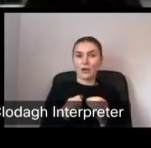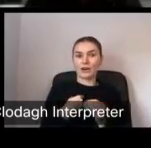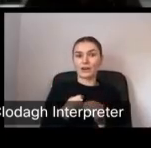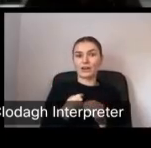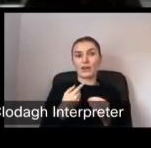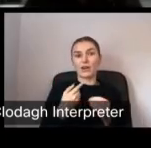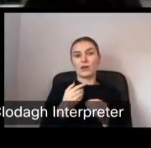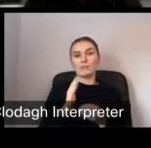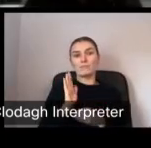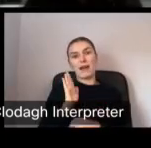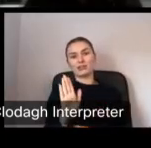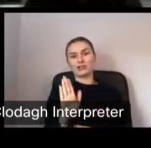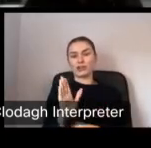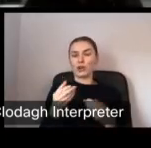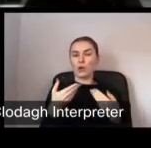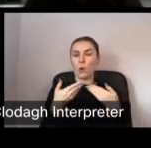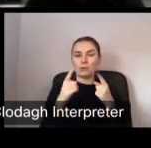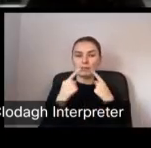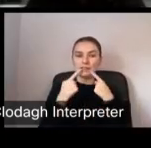module.